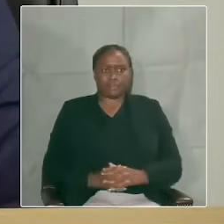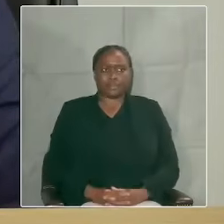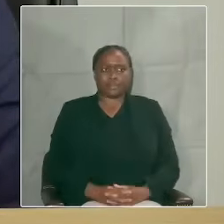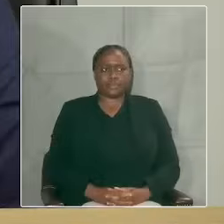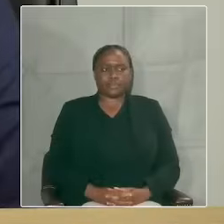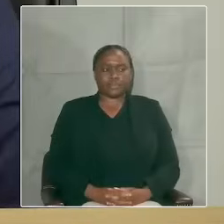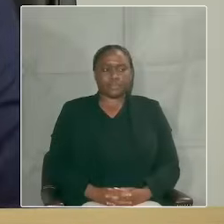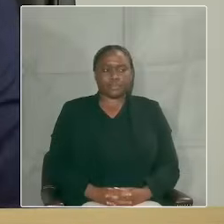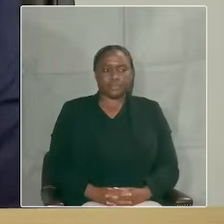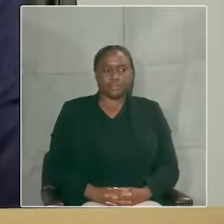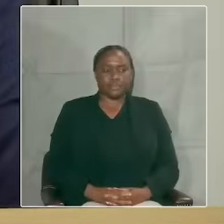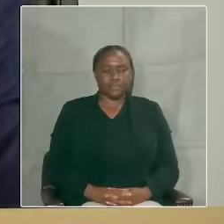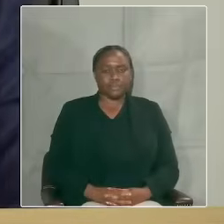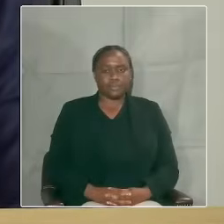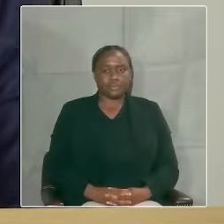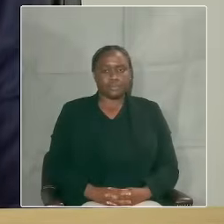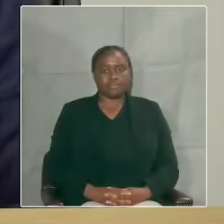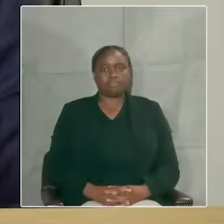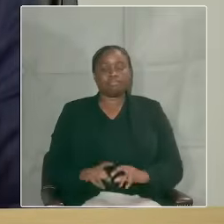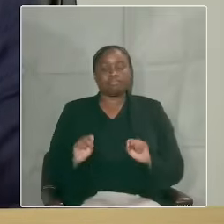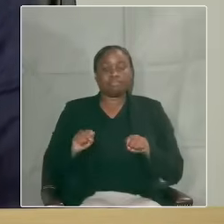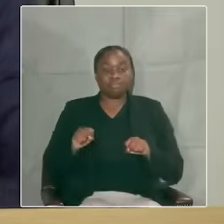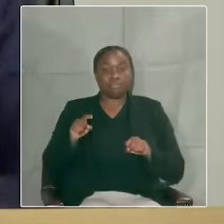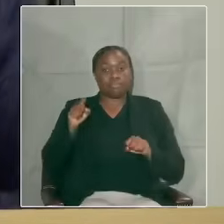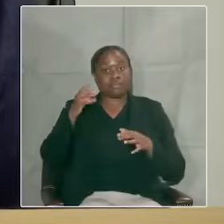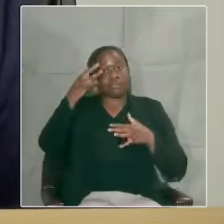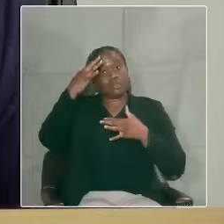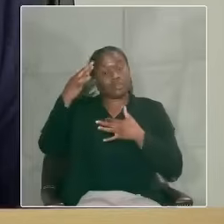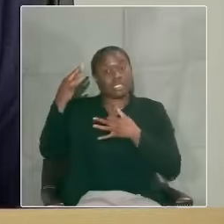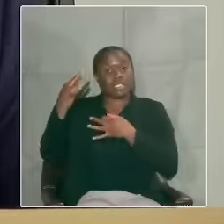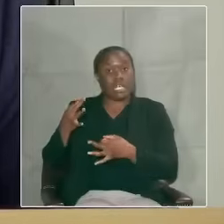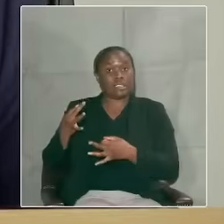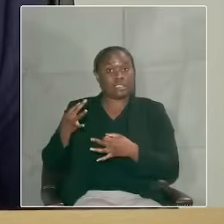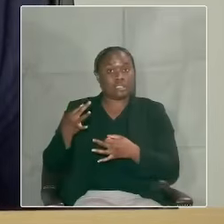Yes, Commissioner, the decision, yes, was